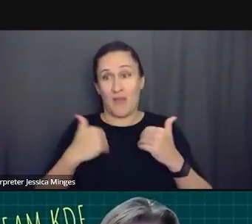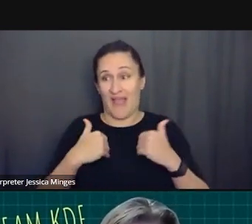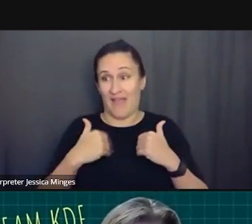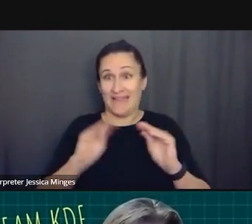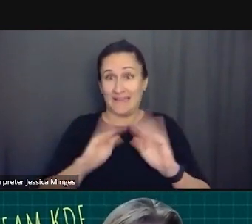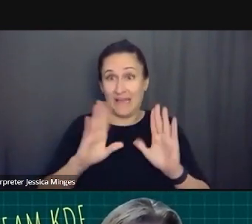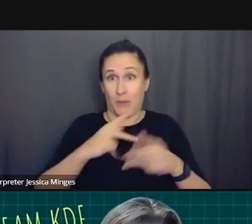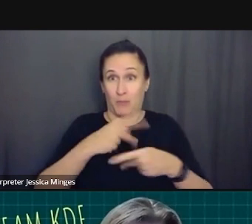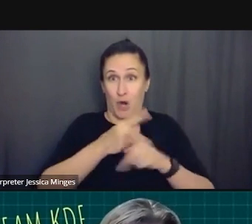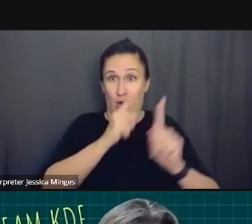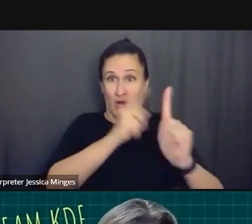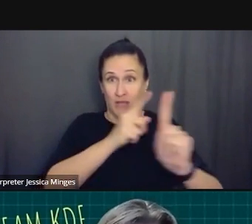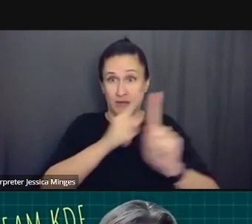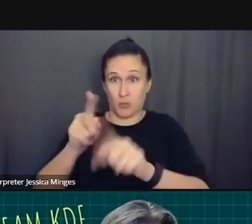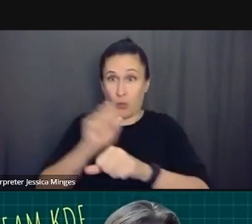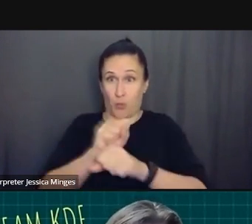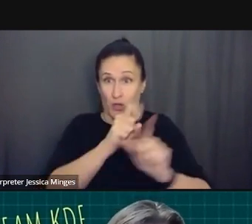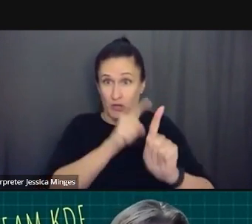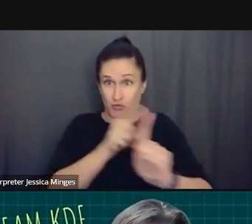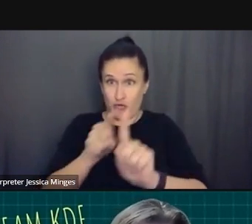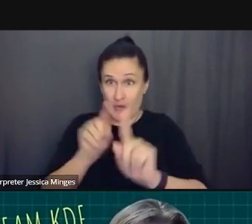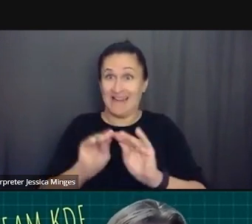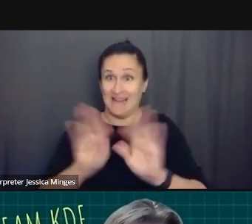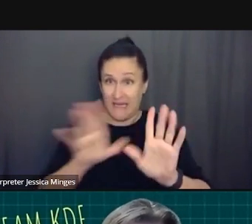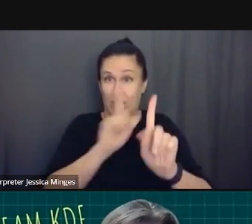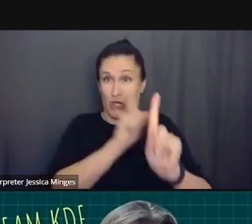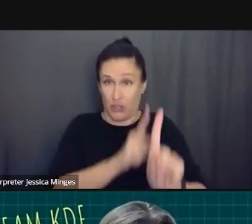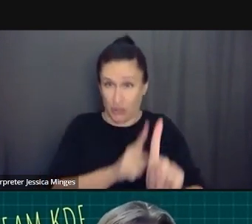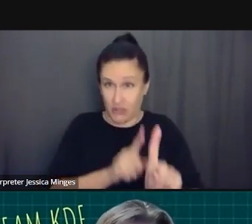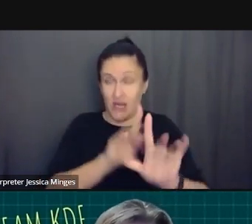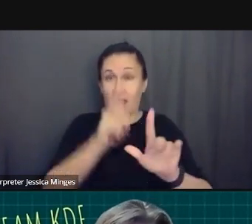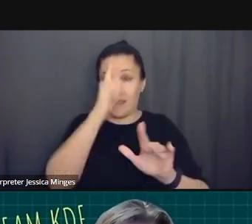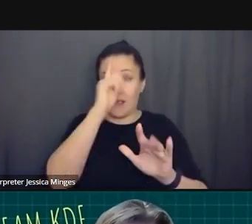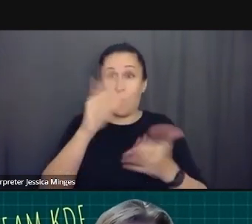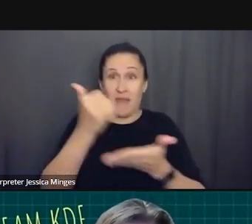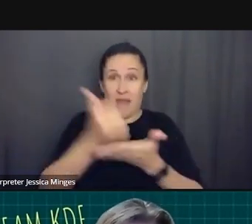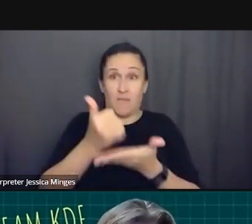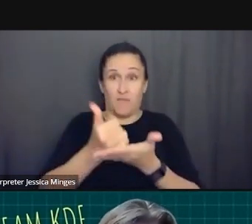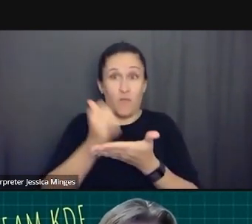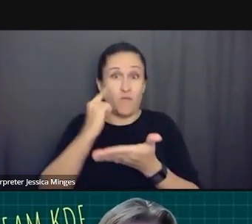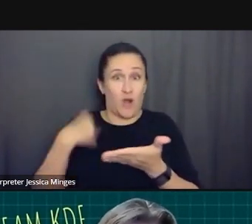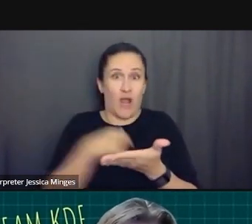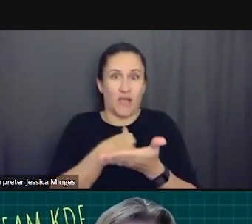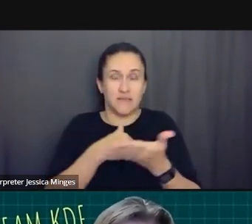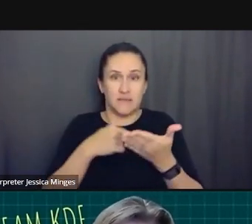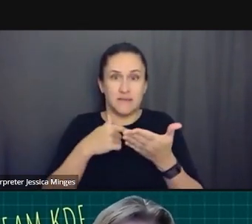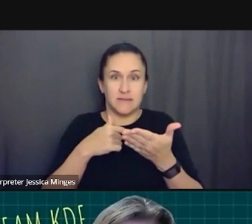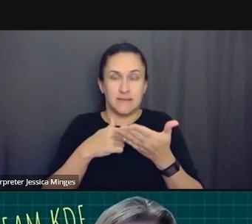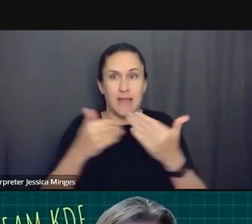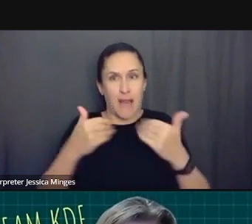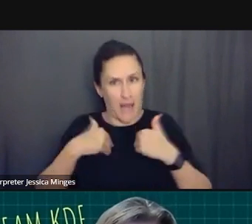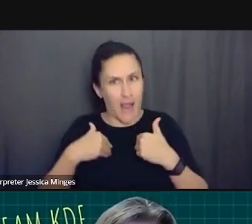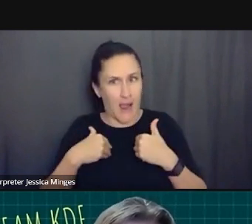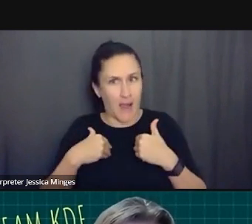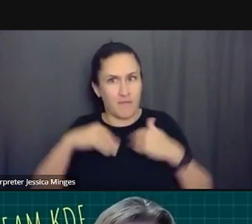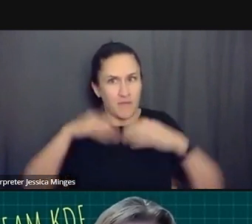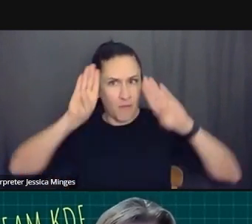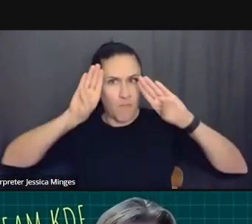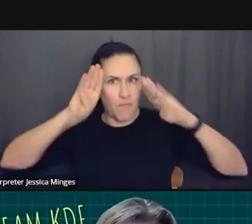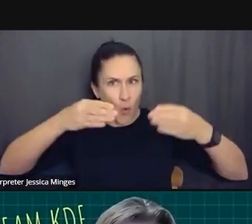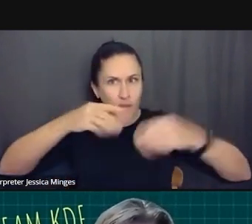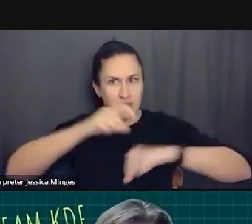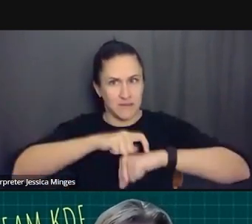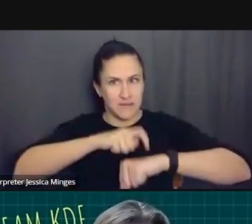working toward and kind of clear objectives. And I think that'll be really helpful for us to sort of have that focused